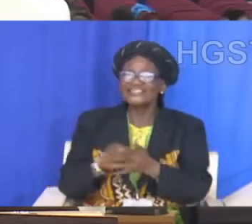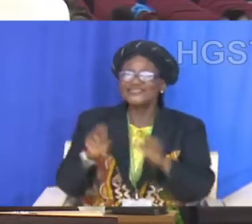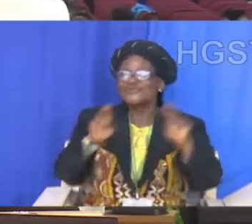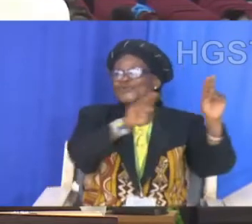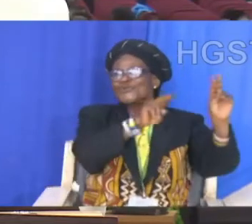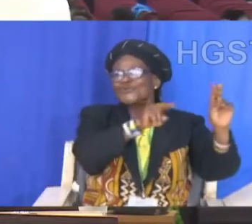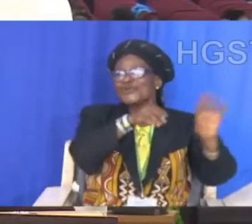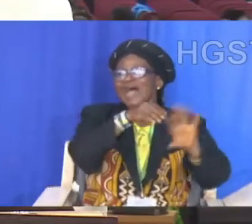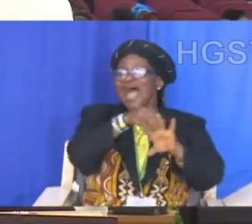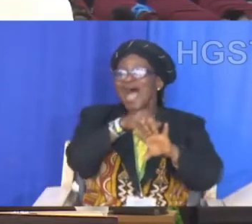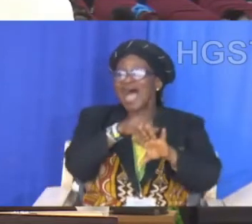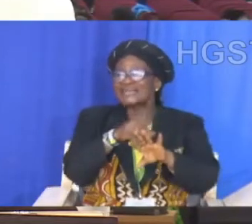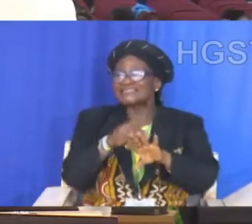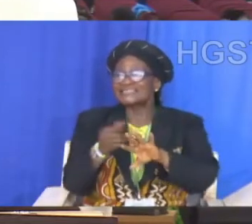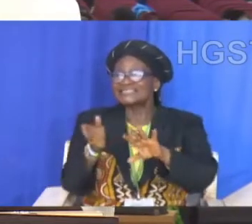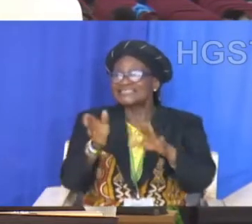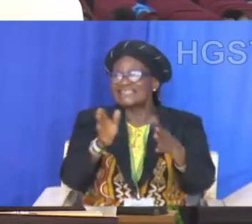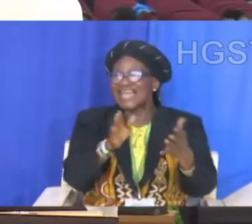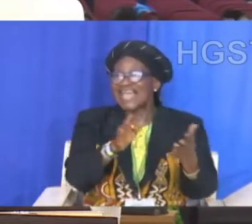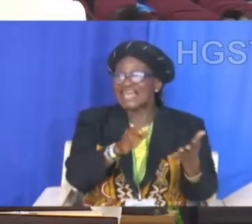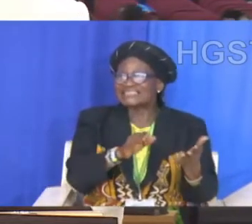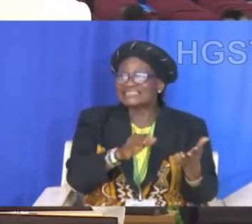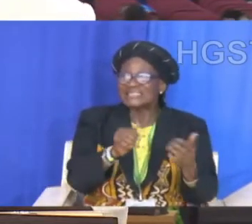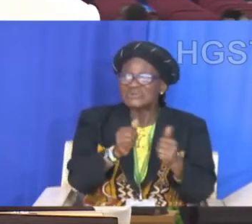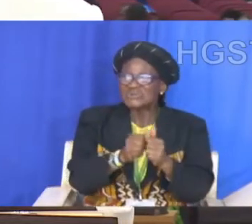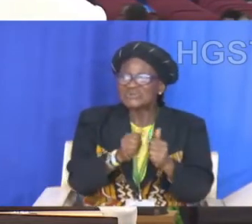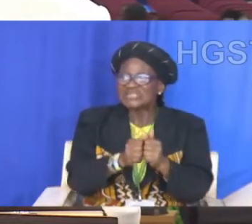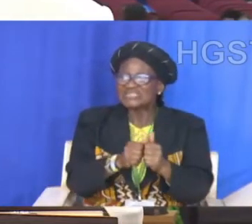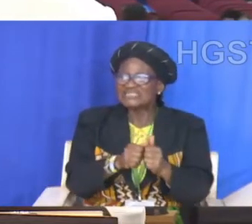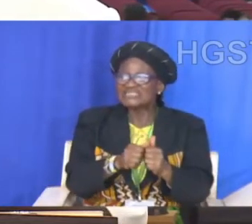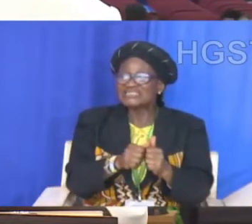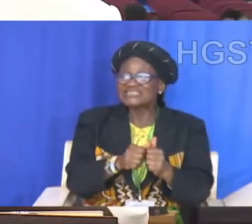ebora bola so." In other words,